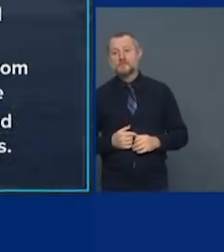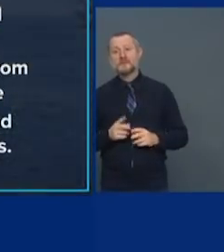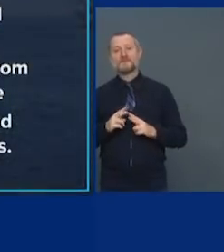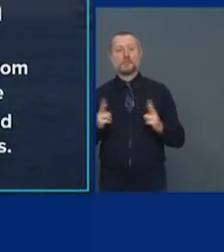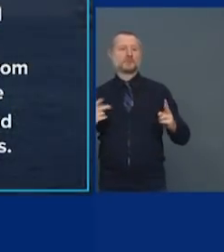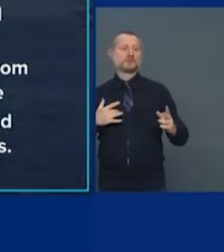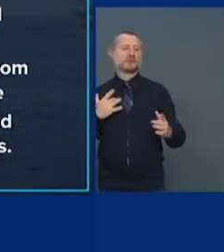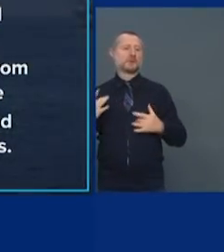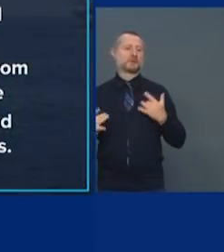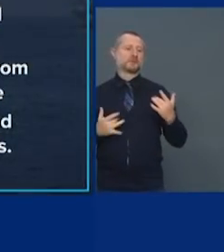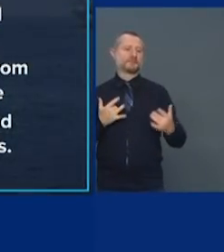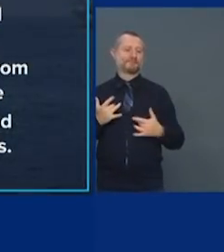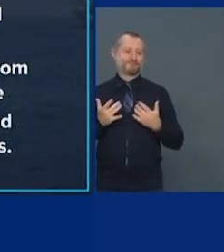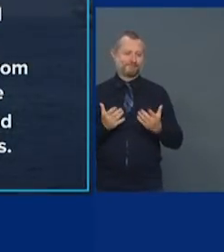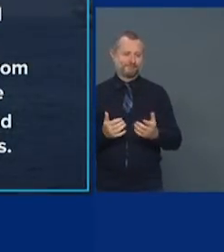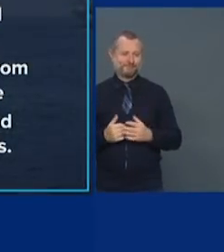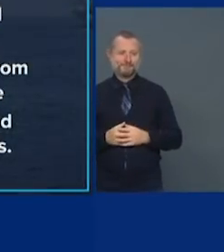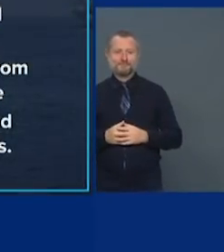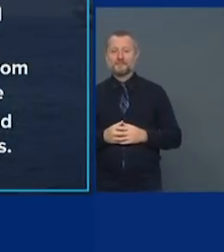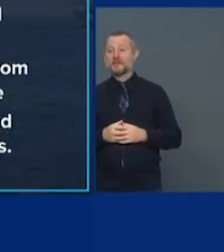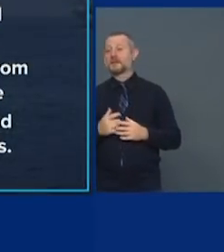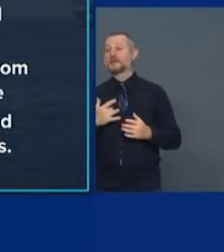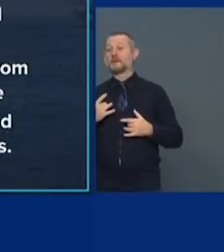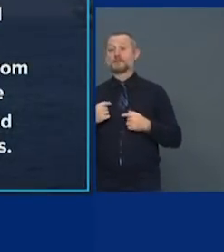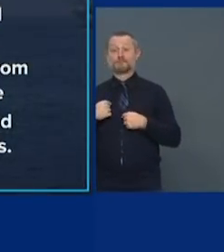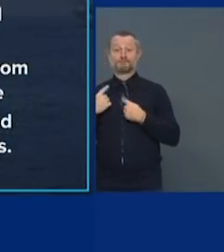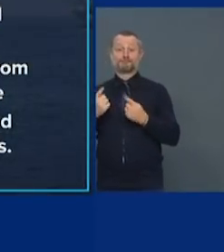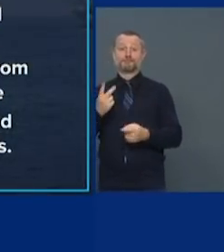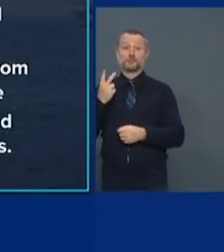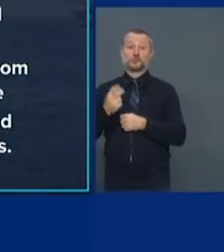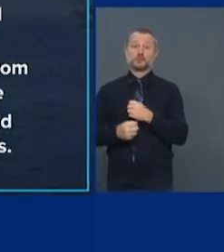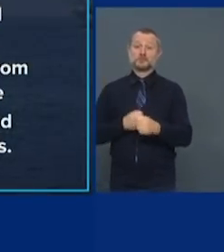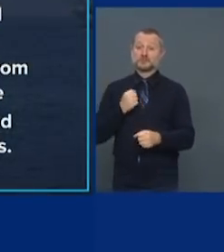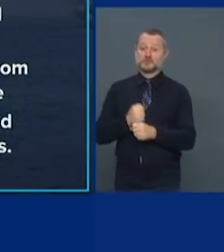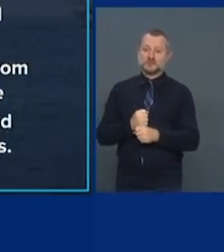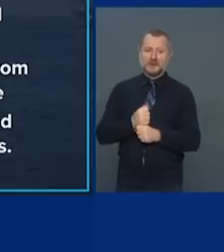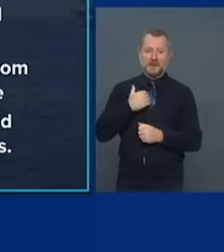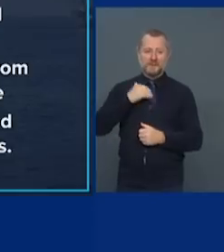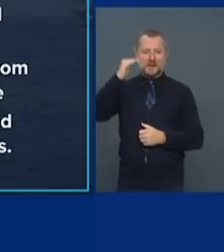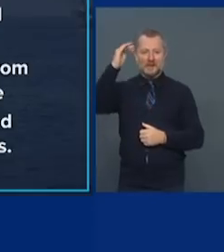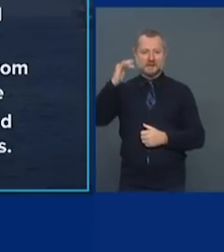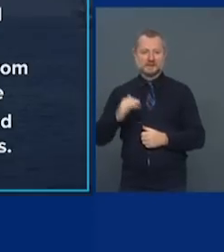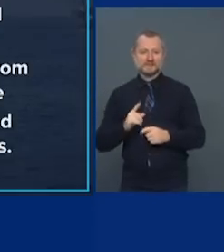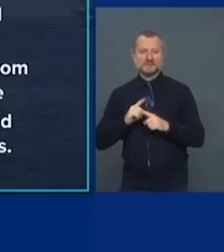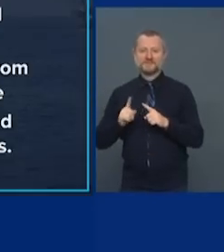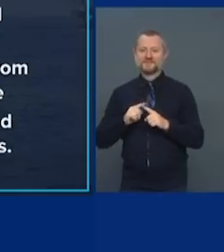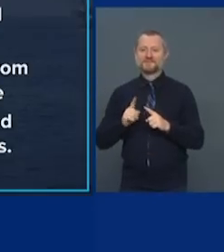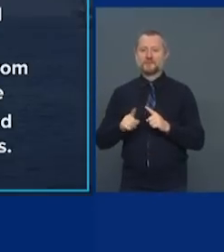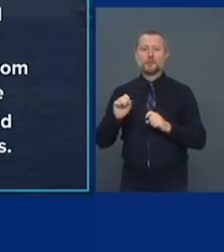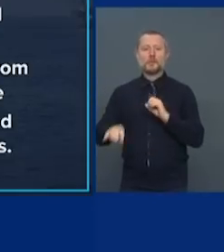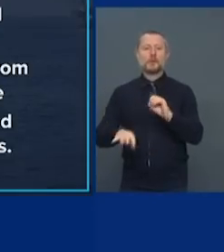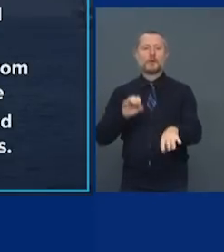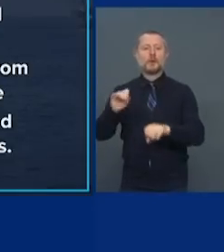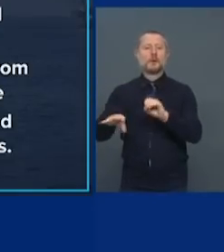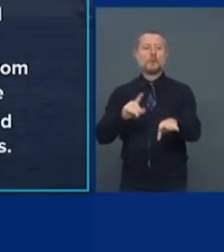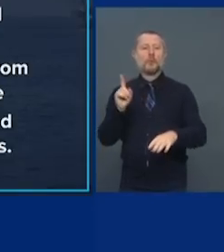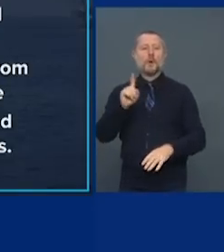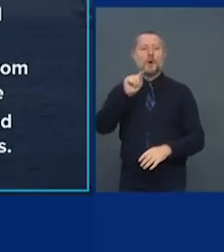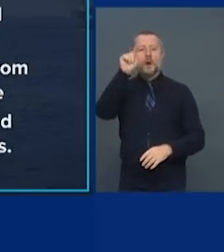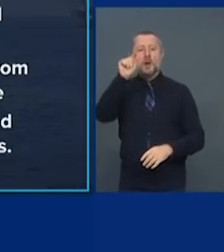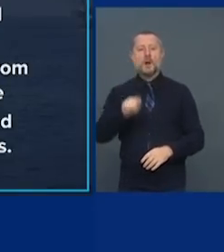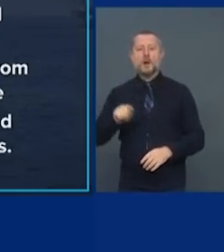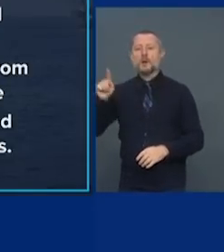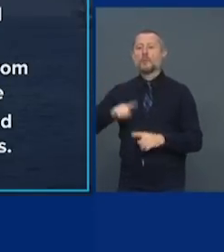us. It's been an exciting couple of years. There's a listing of all the materials that we've dropped so far. This will continue in